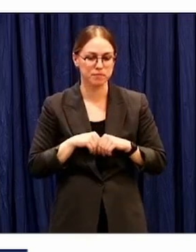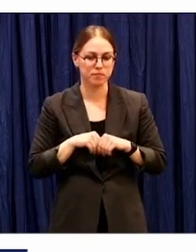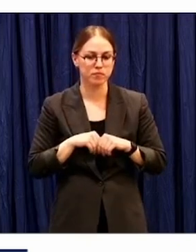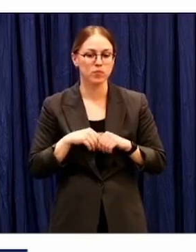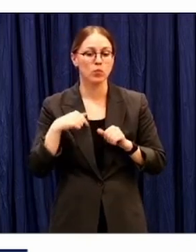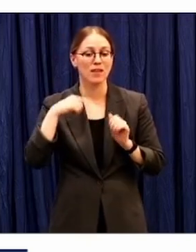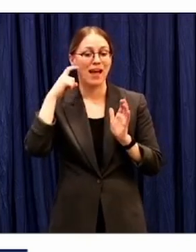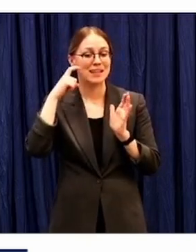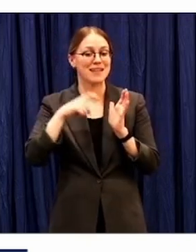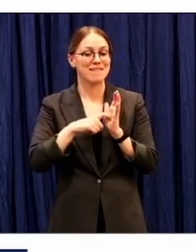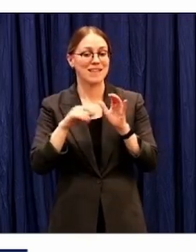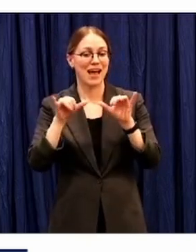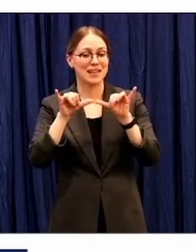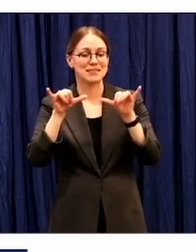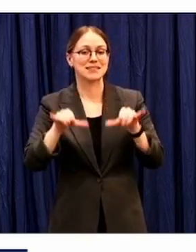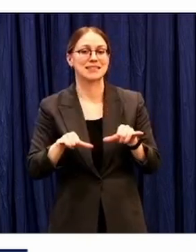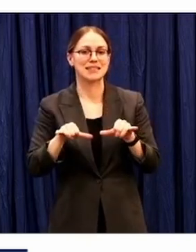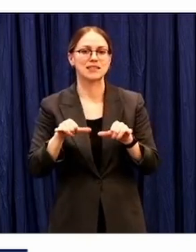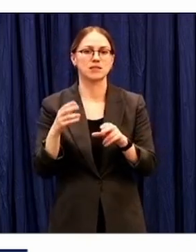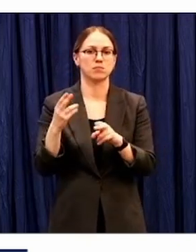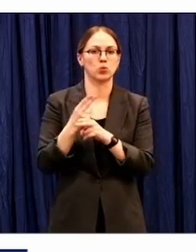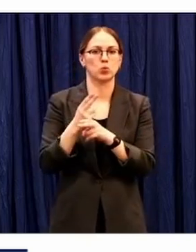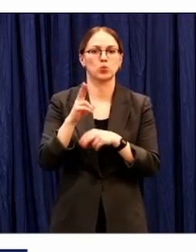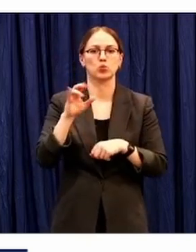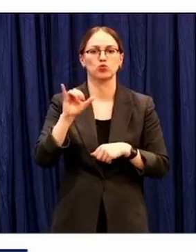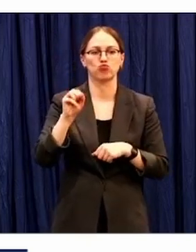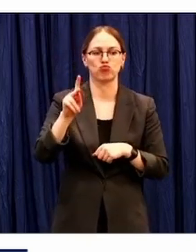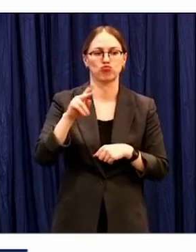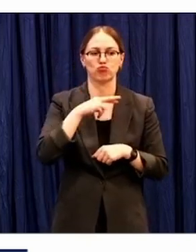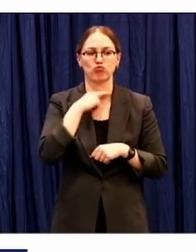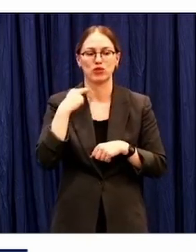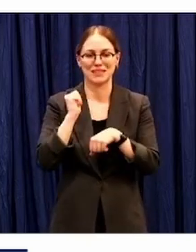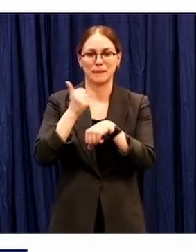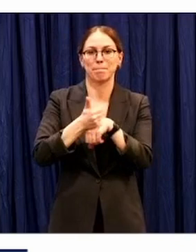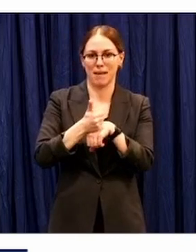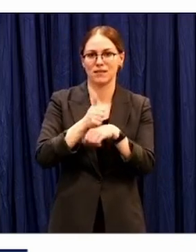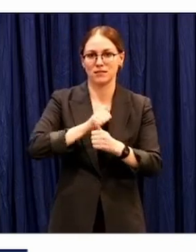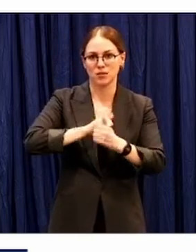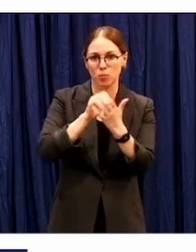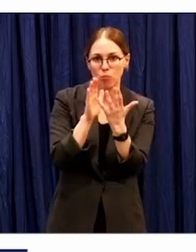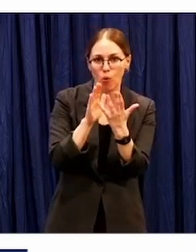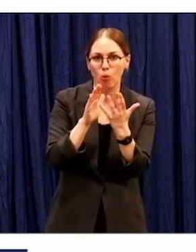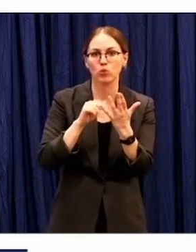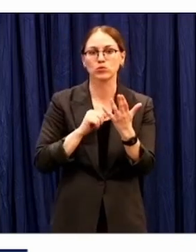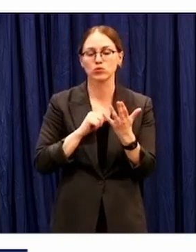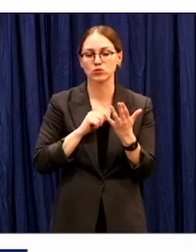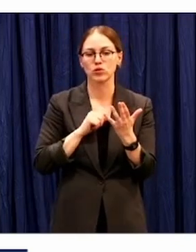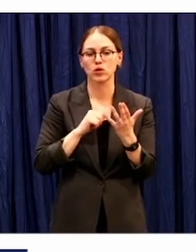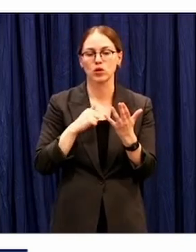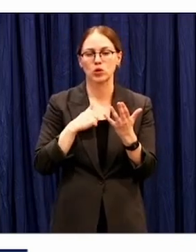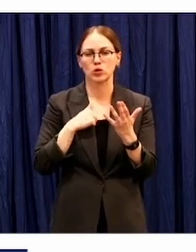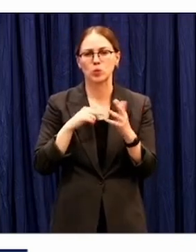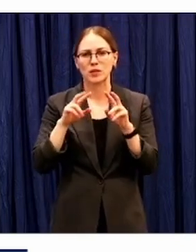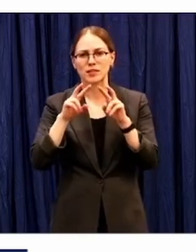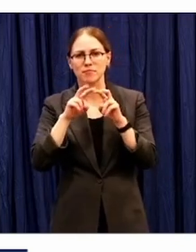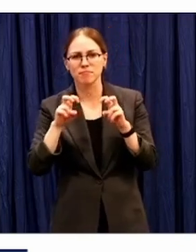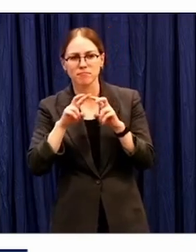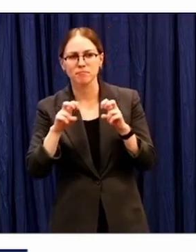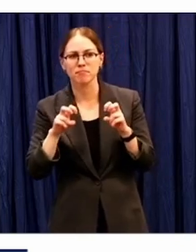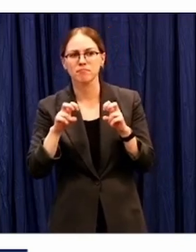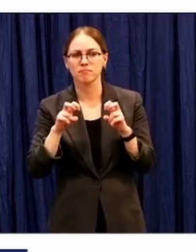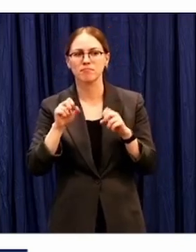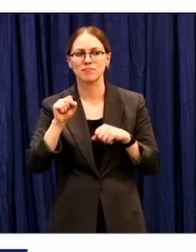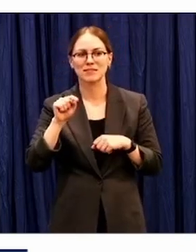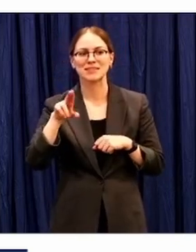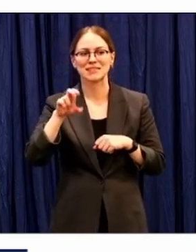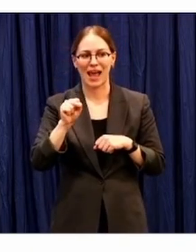to test using a risk-based approach, focusing on the number of external users as well as the last known WCAG review status.